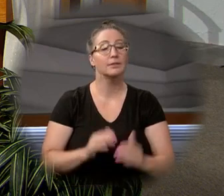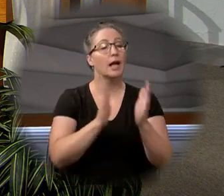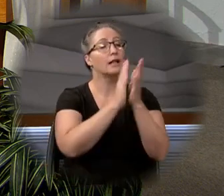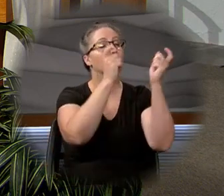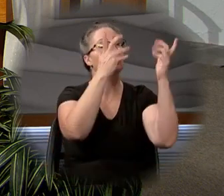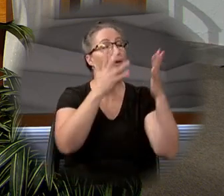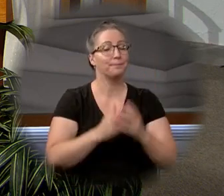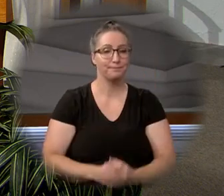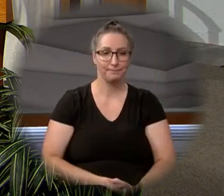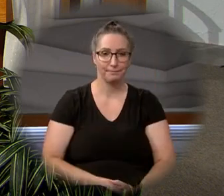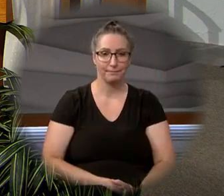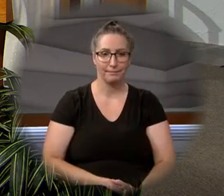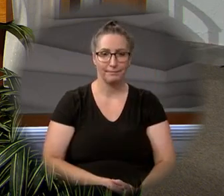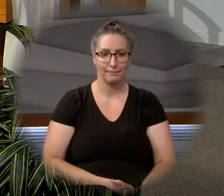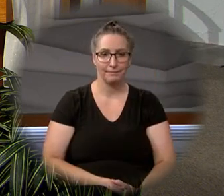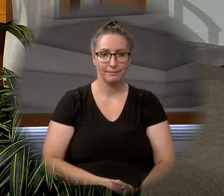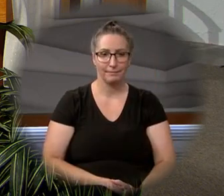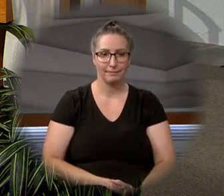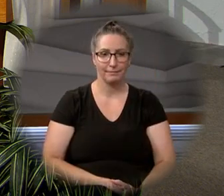Alleluia.